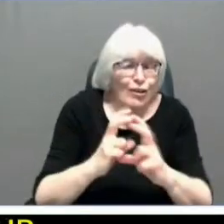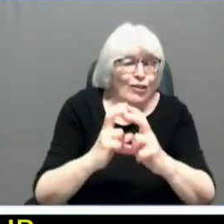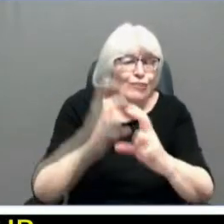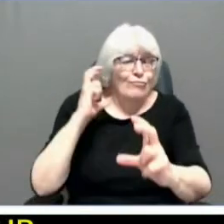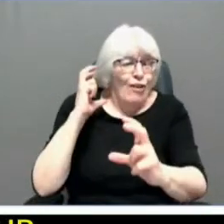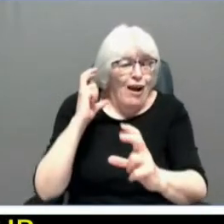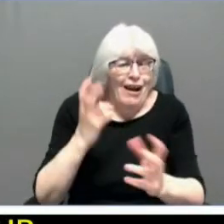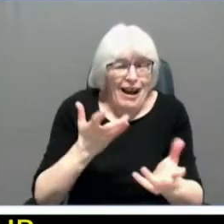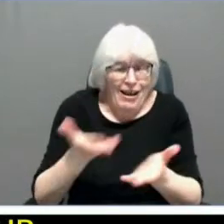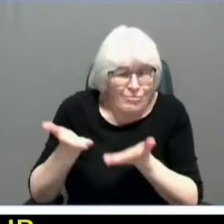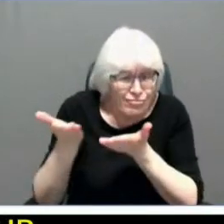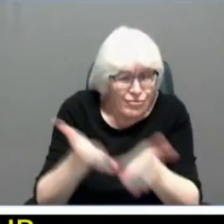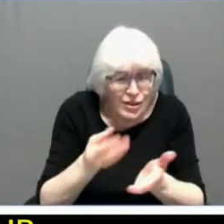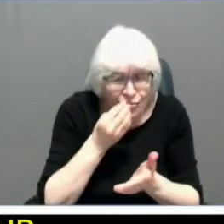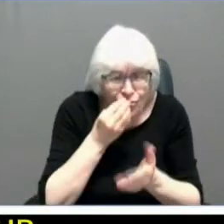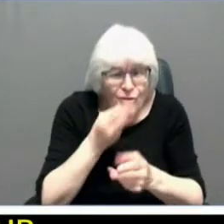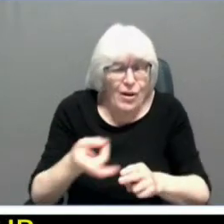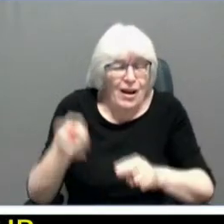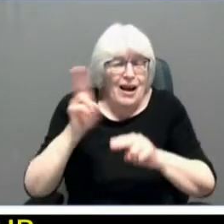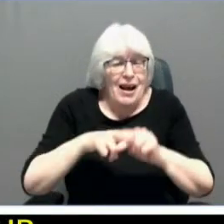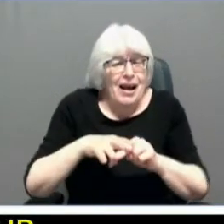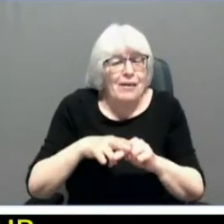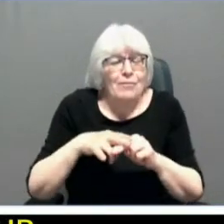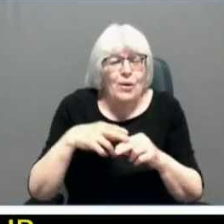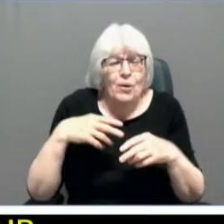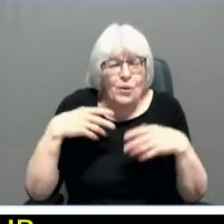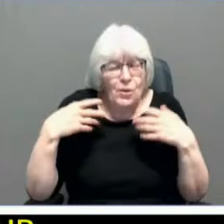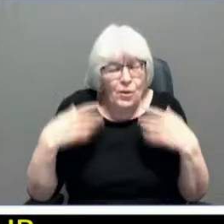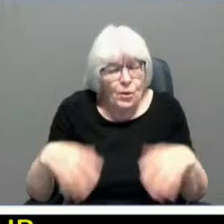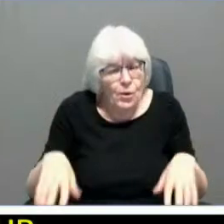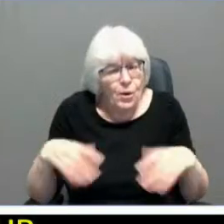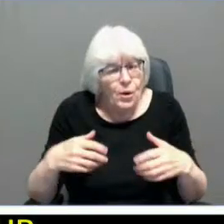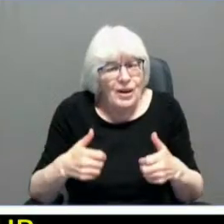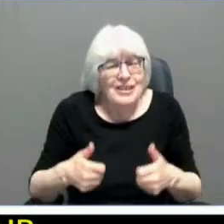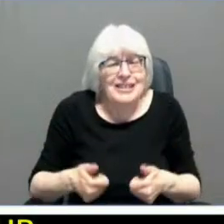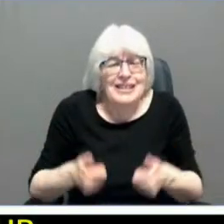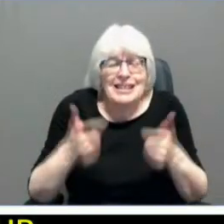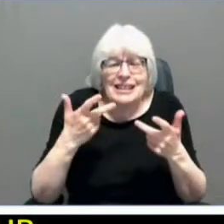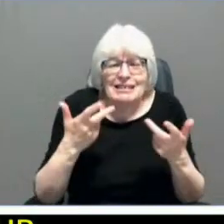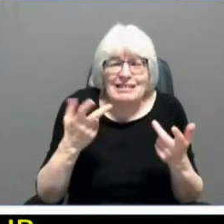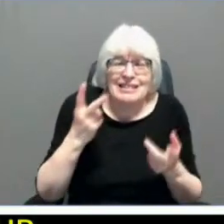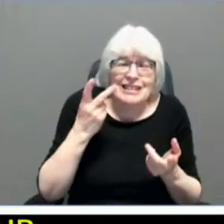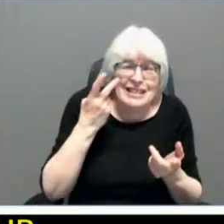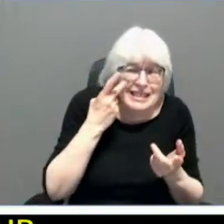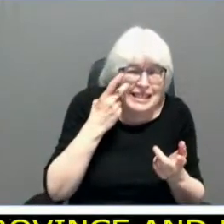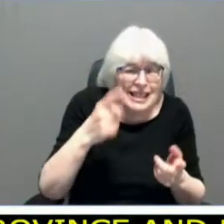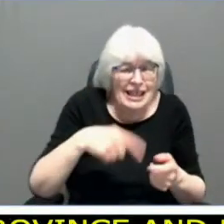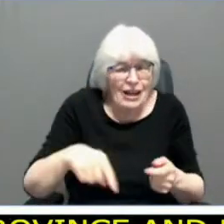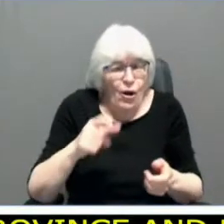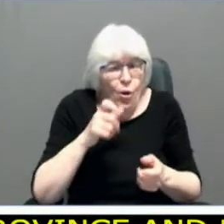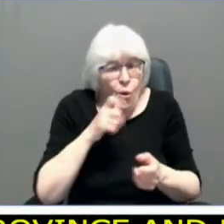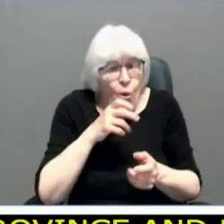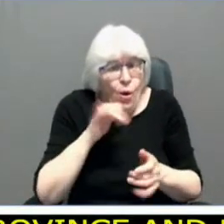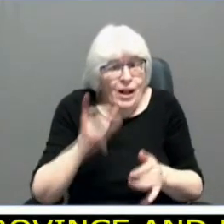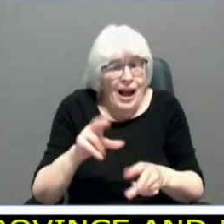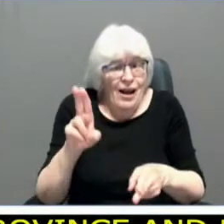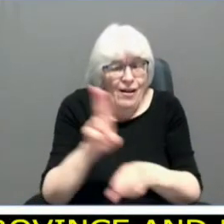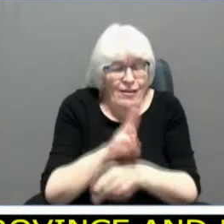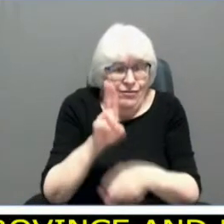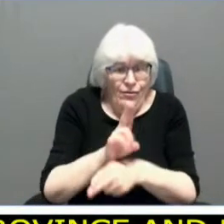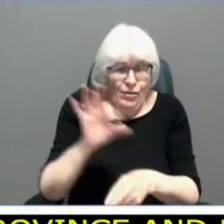not just identify those who burn fuel. We've tried to help across the board. So we've